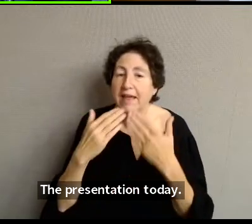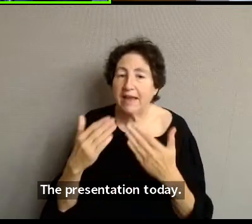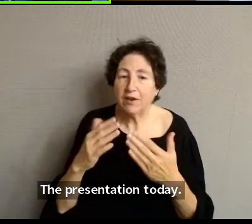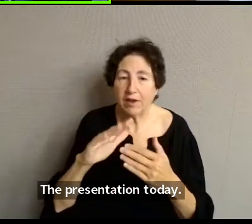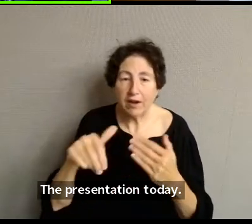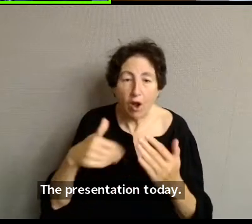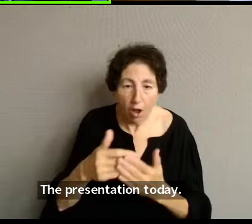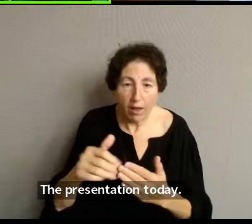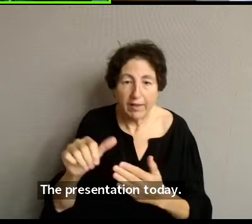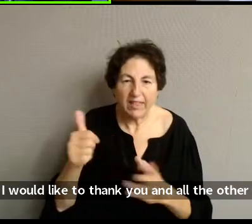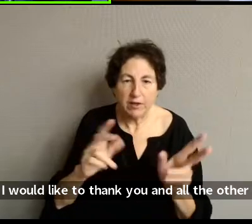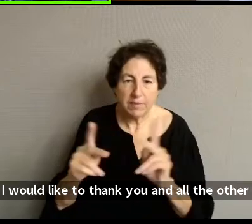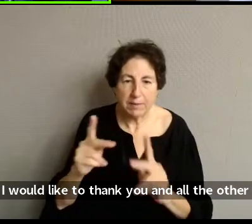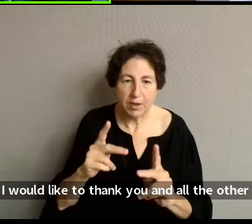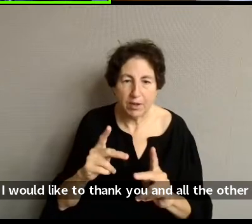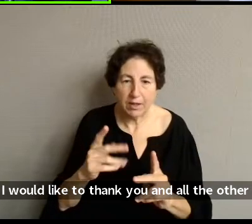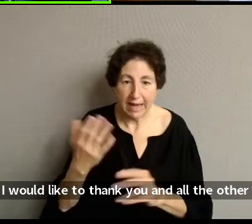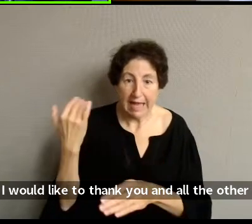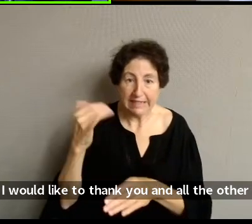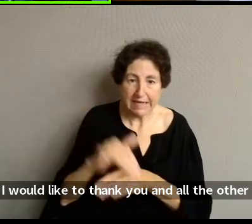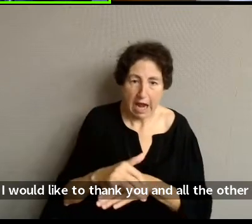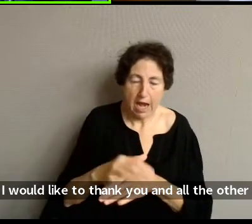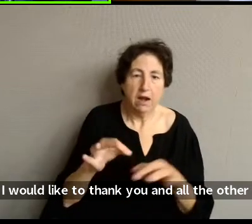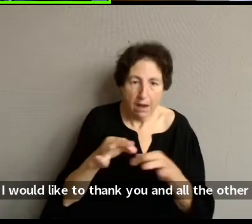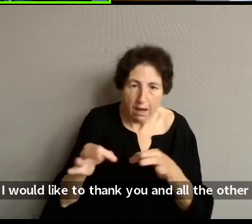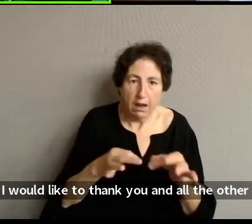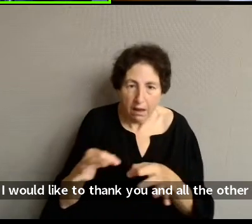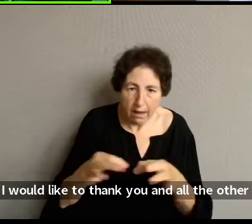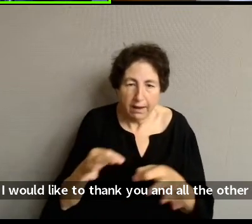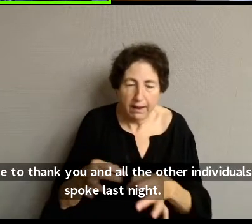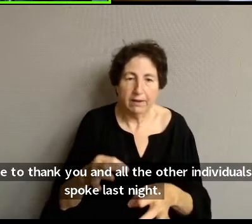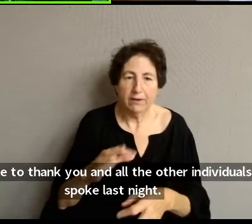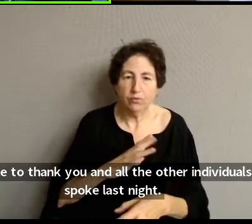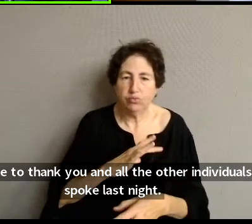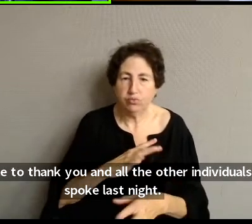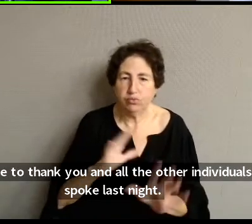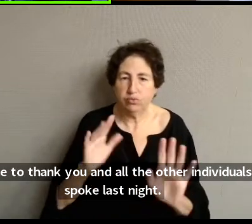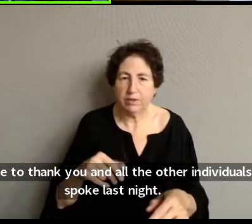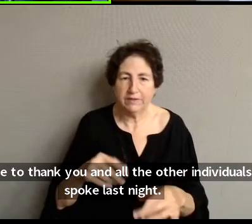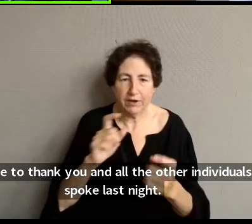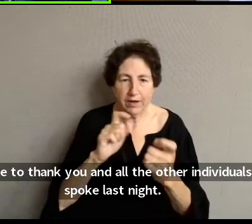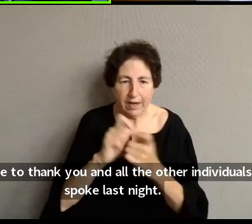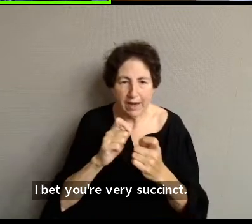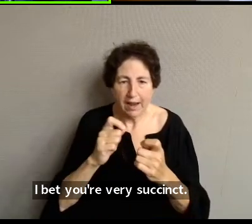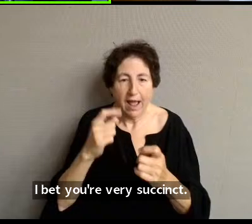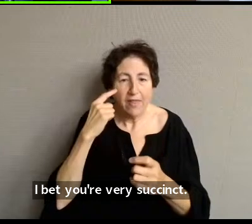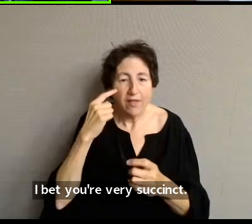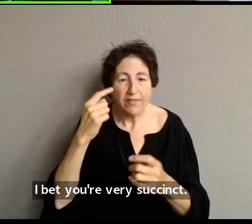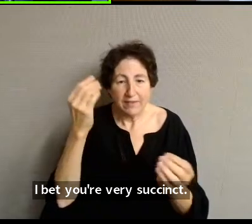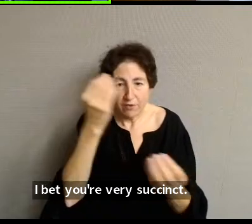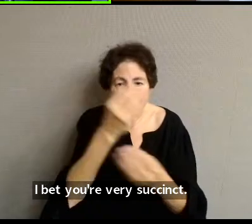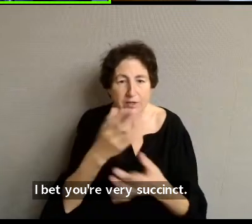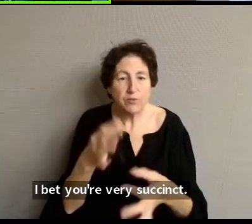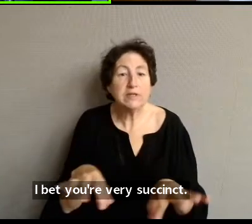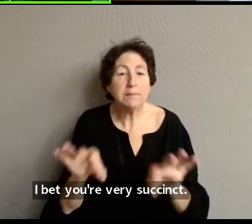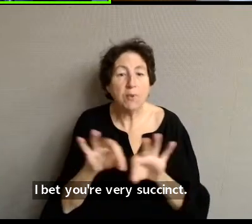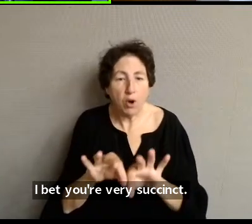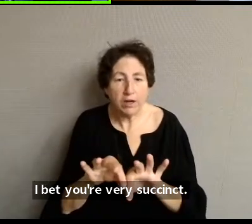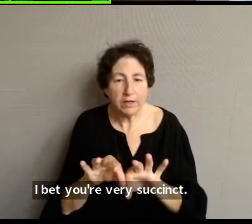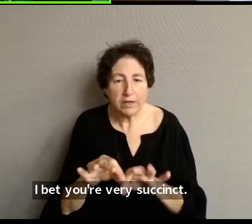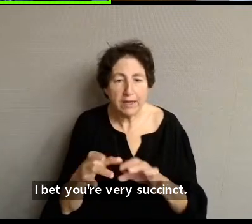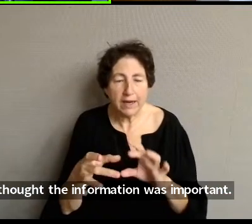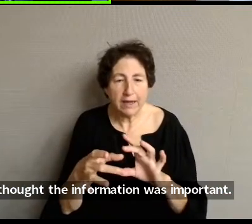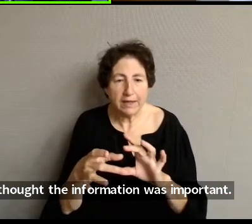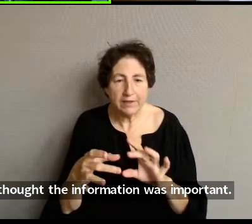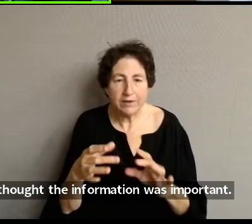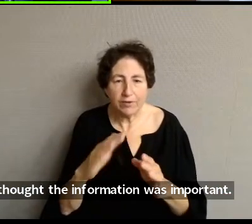the other individuals that spoke last night. I thought you were very succinct. I thought the information was important, and I thought you all